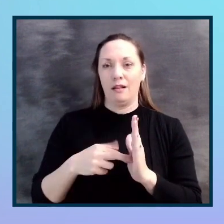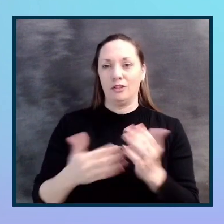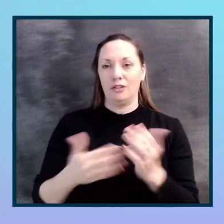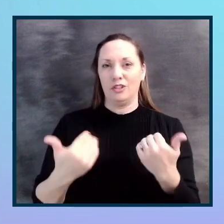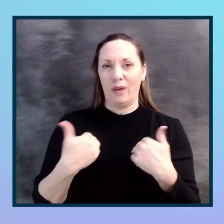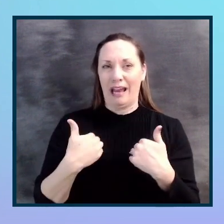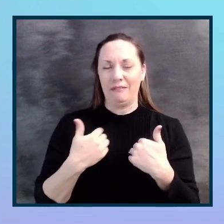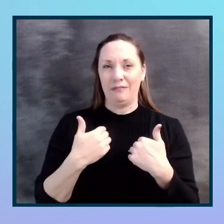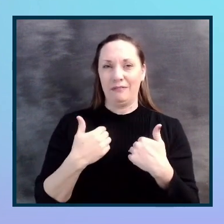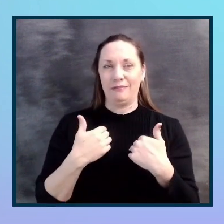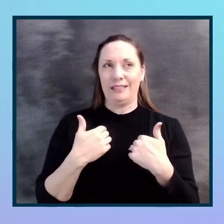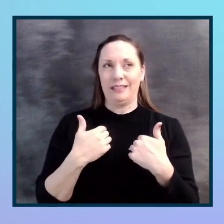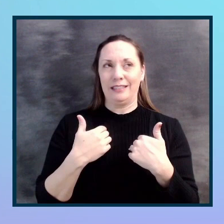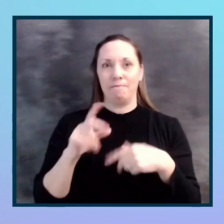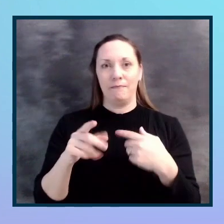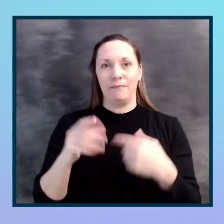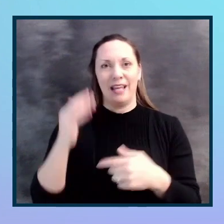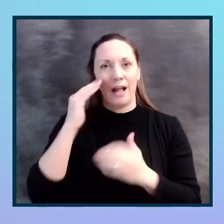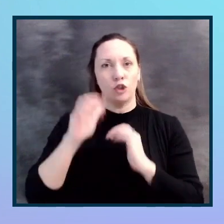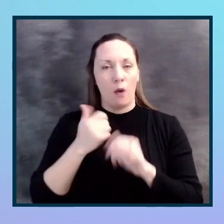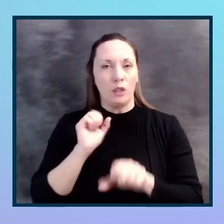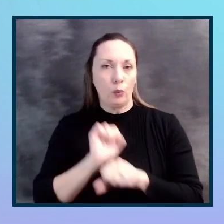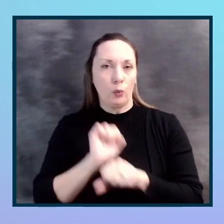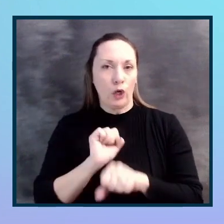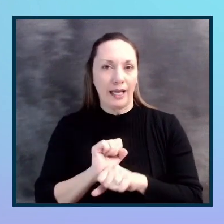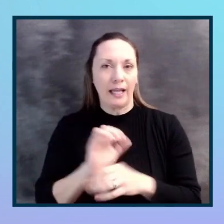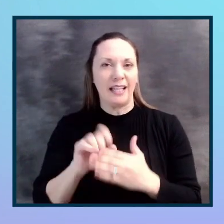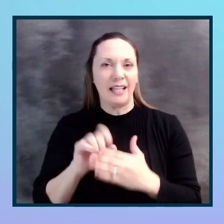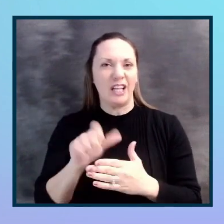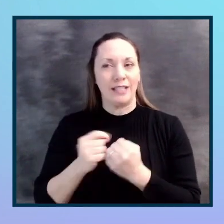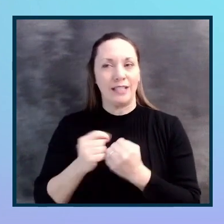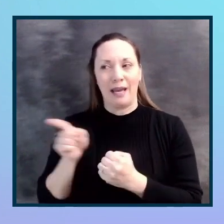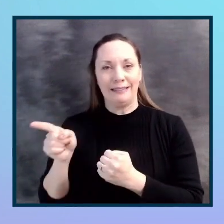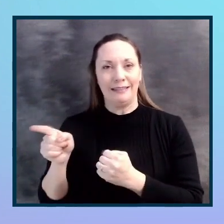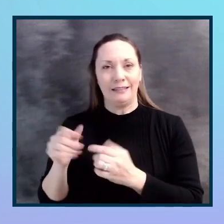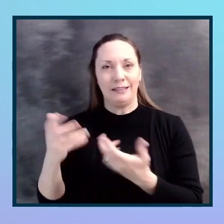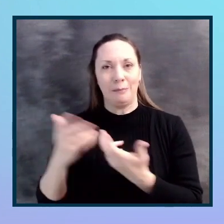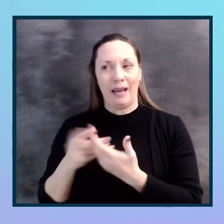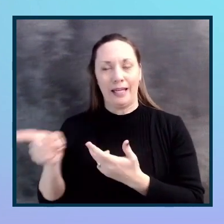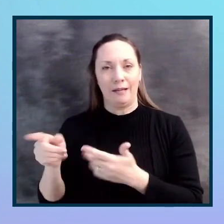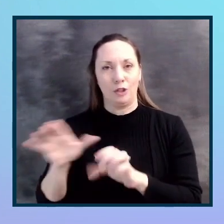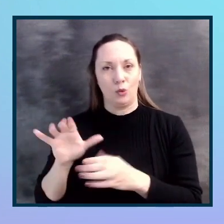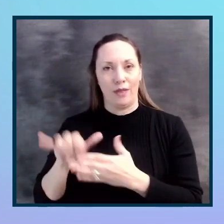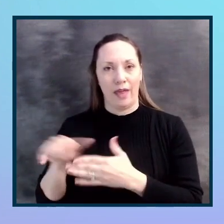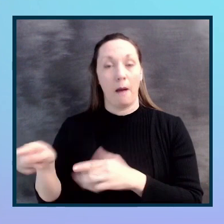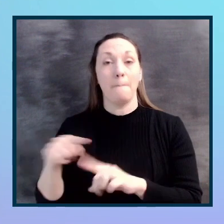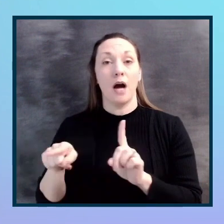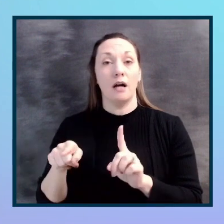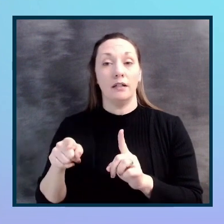intimate knowledge of how it was working. That's another teammate of ours who are doing that, but it